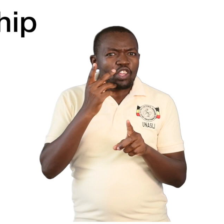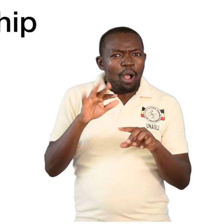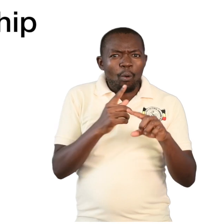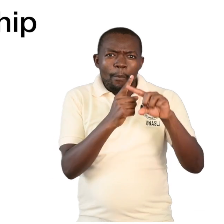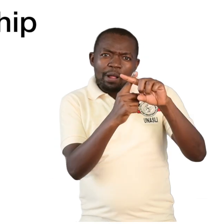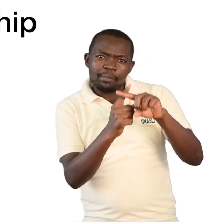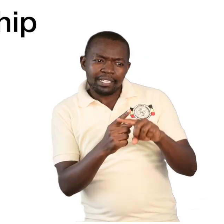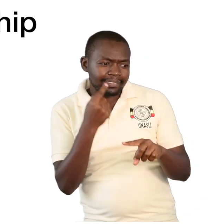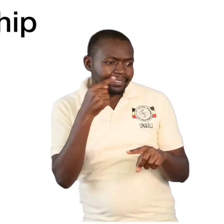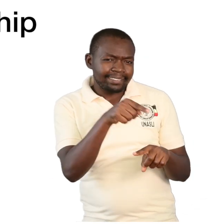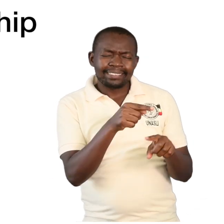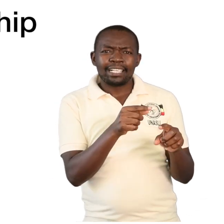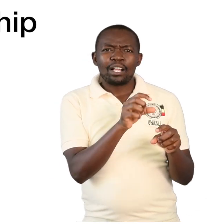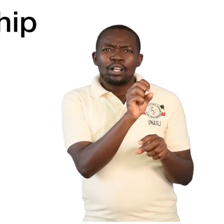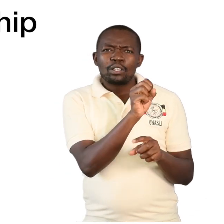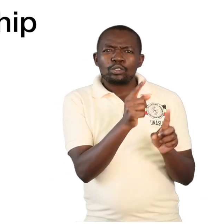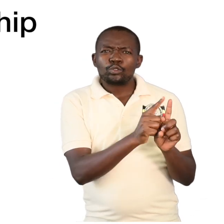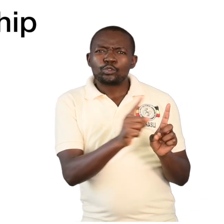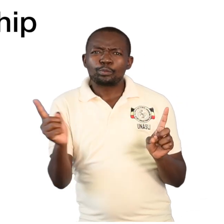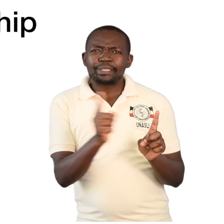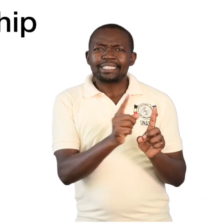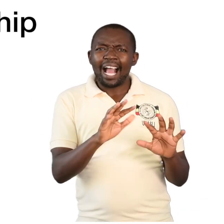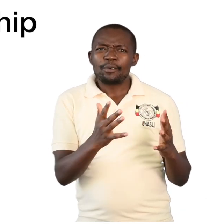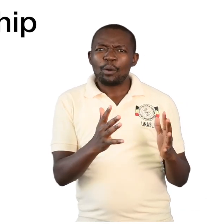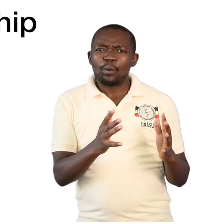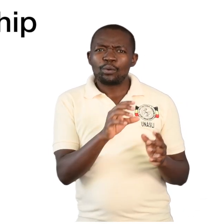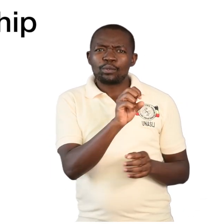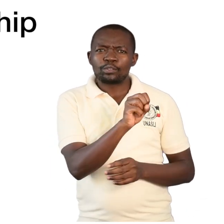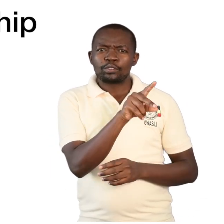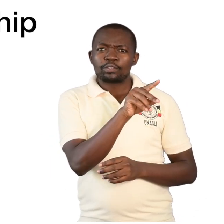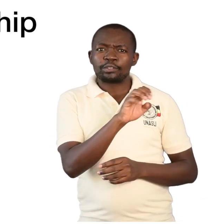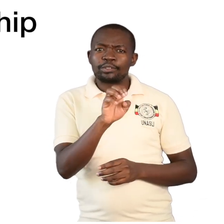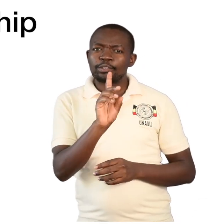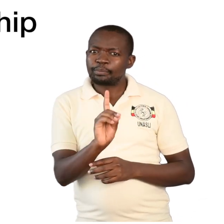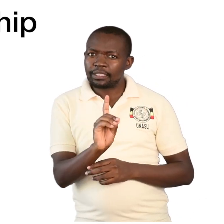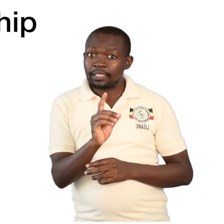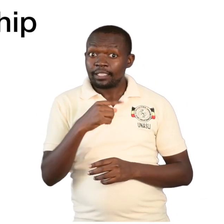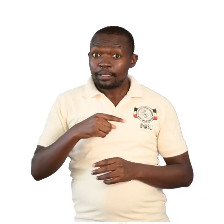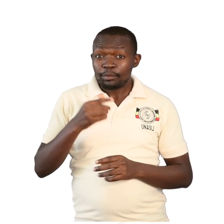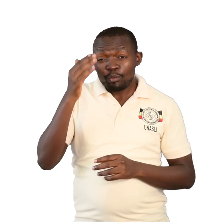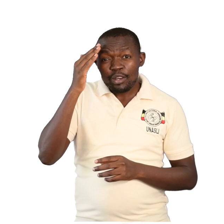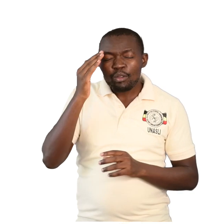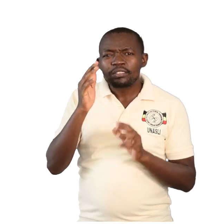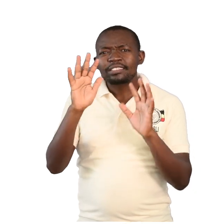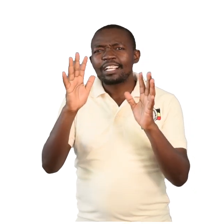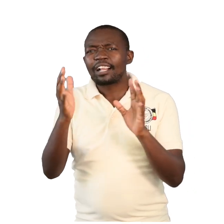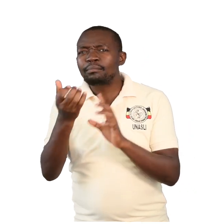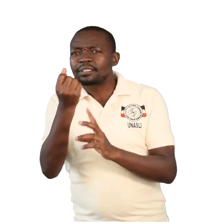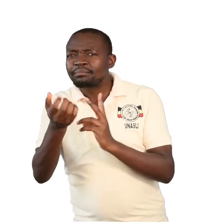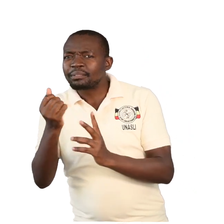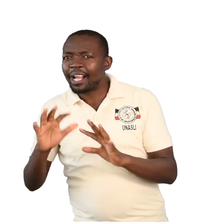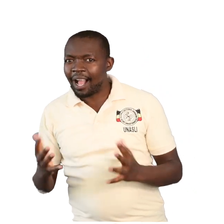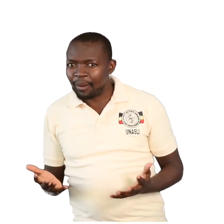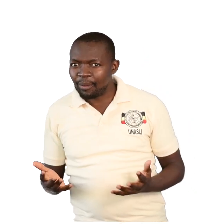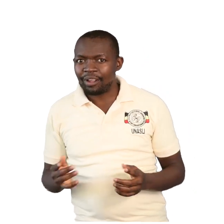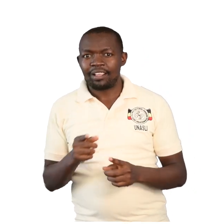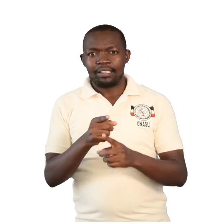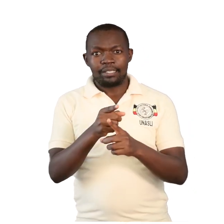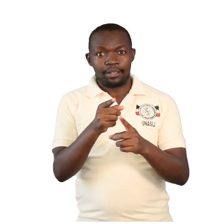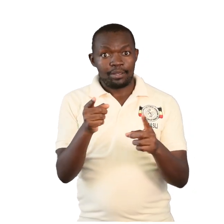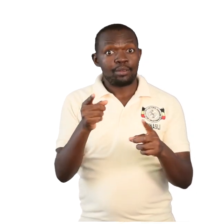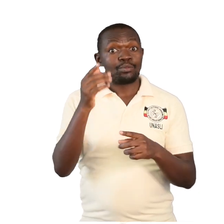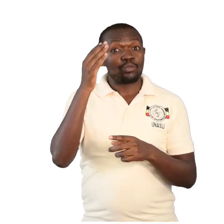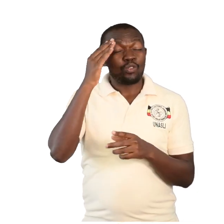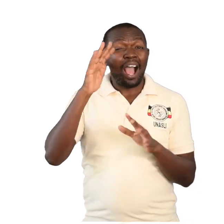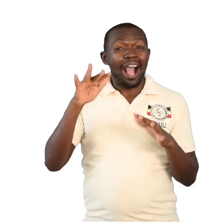involving speed. How will you know that this lesson has been successful to you? You will know when you